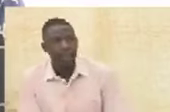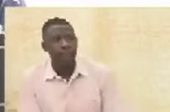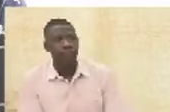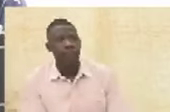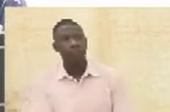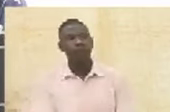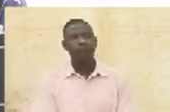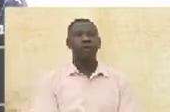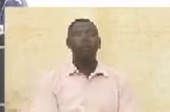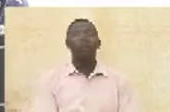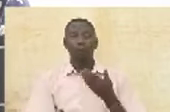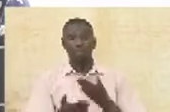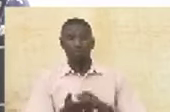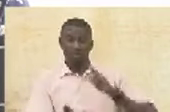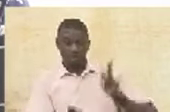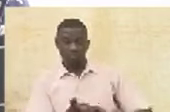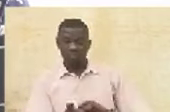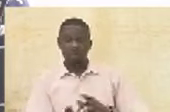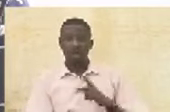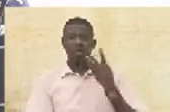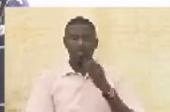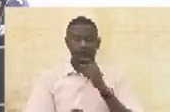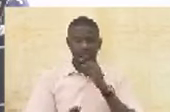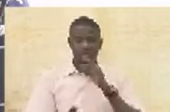you please confirm this?